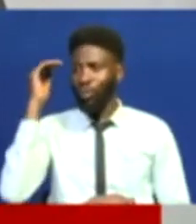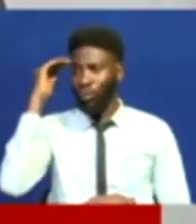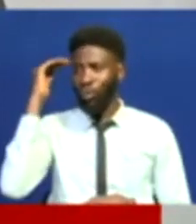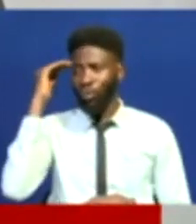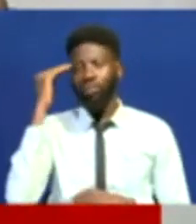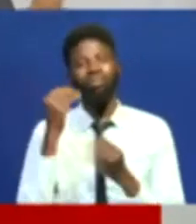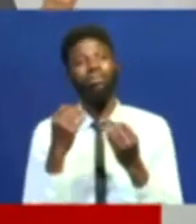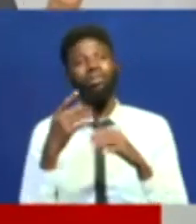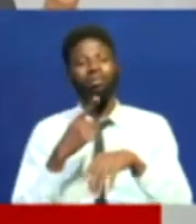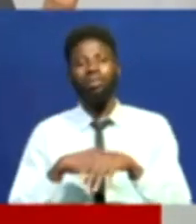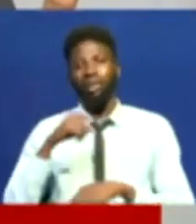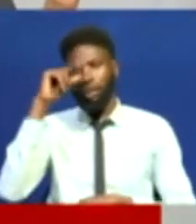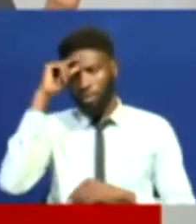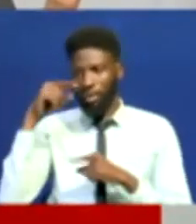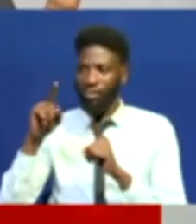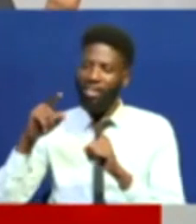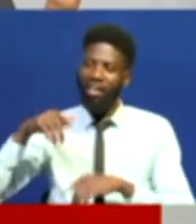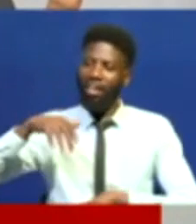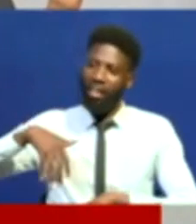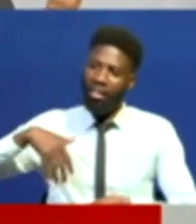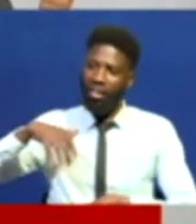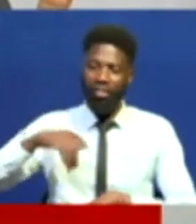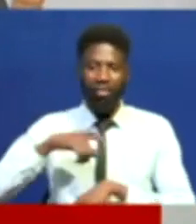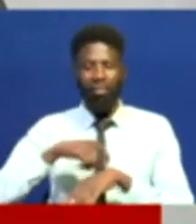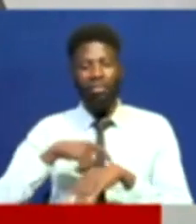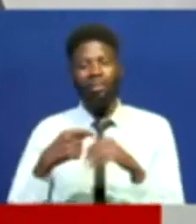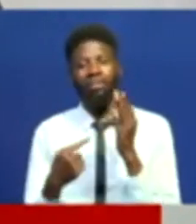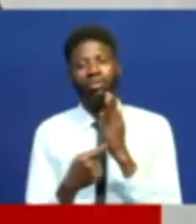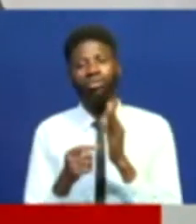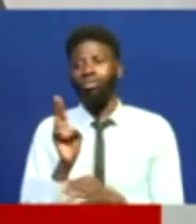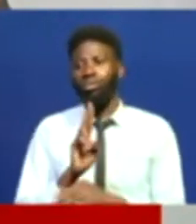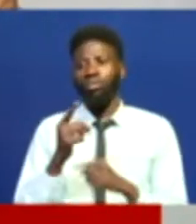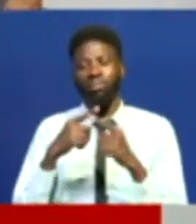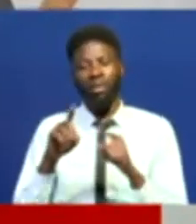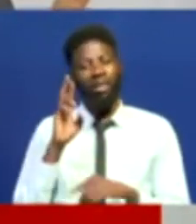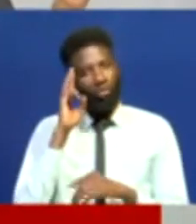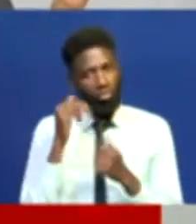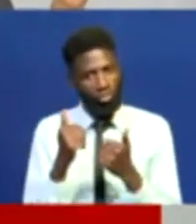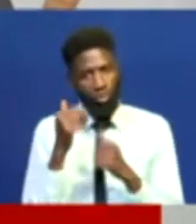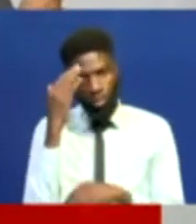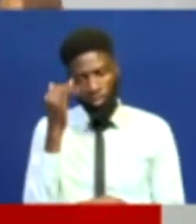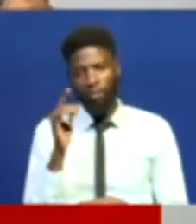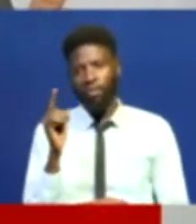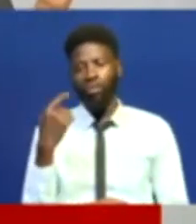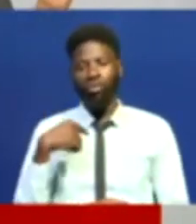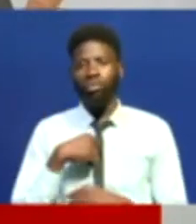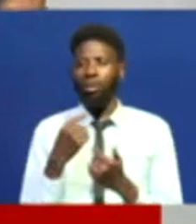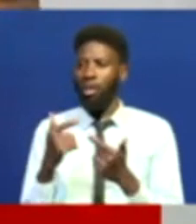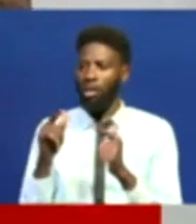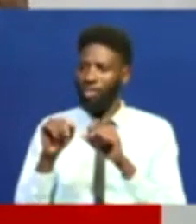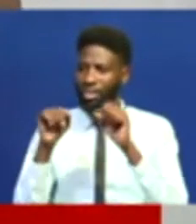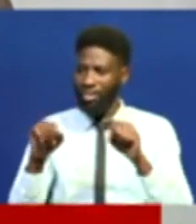mostly government tends to lag behind in technology, but I think it's for a good reason. Mm-hmm. Because first we allow systems to be